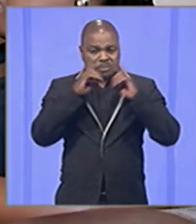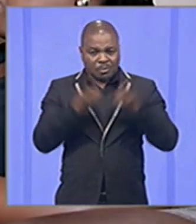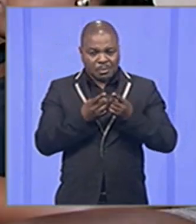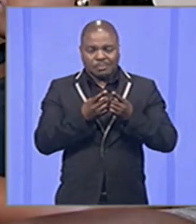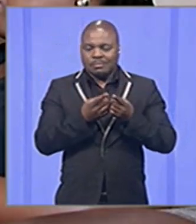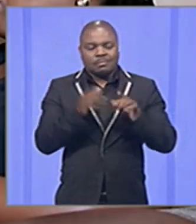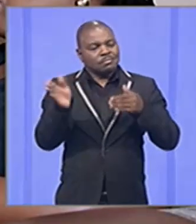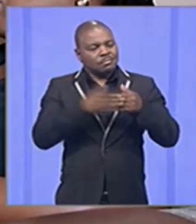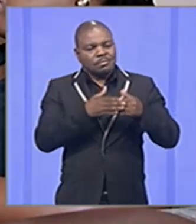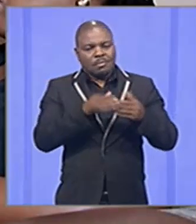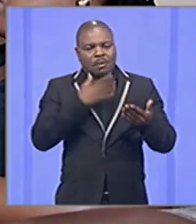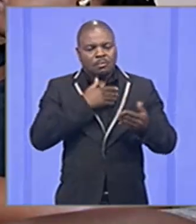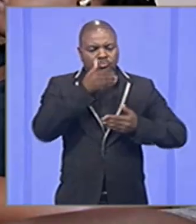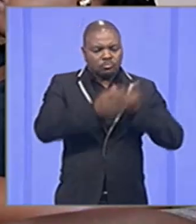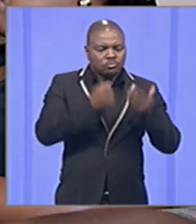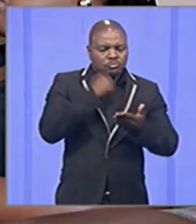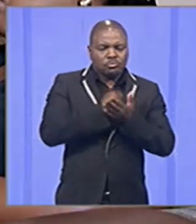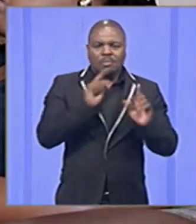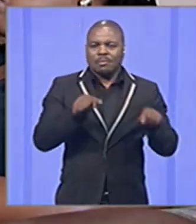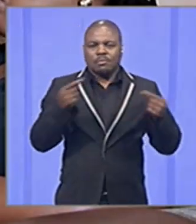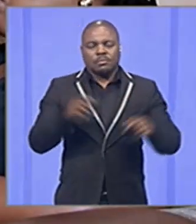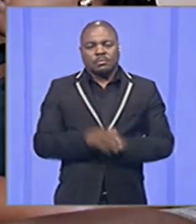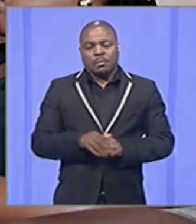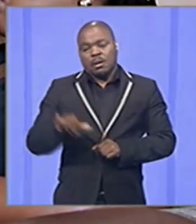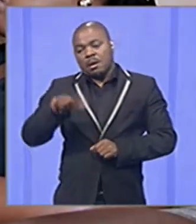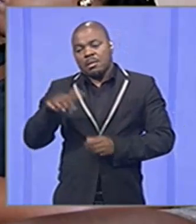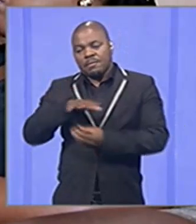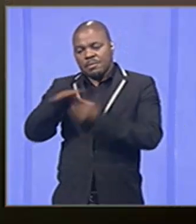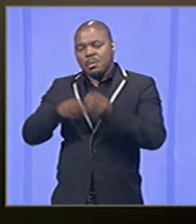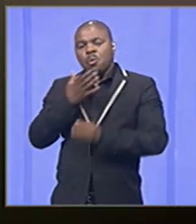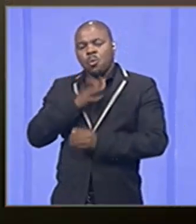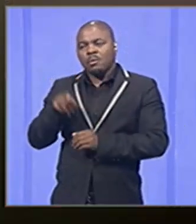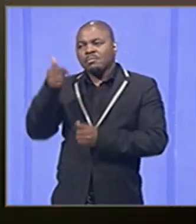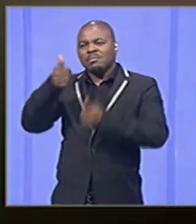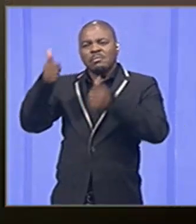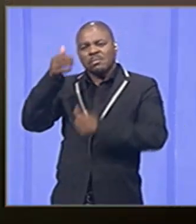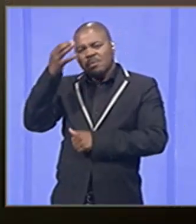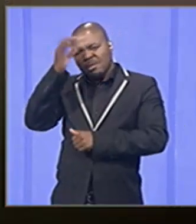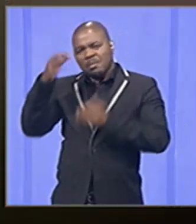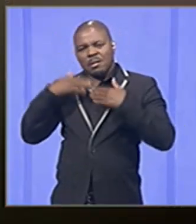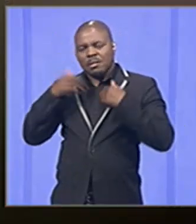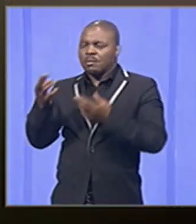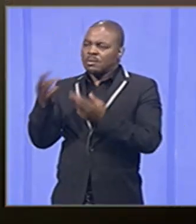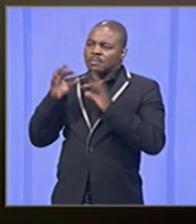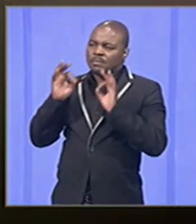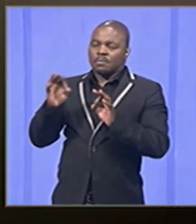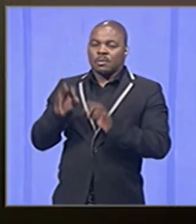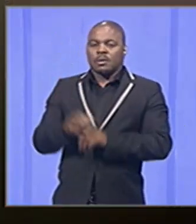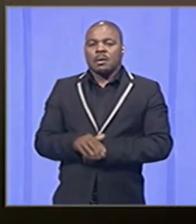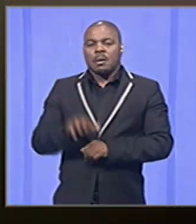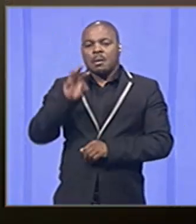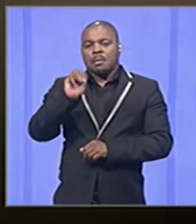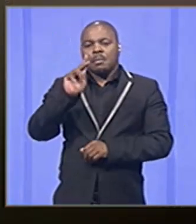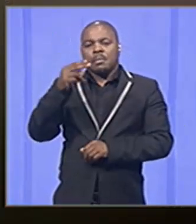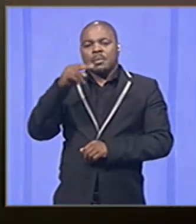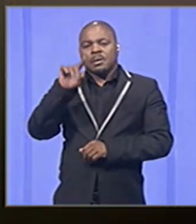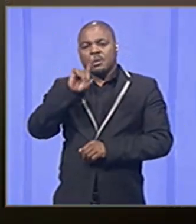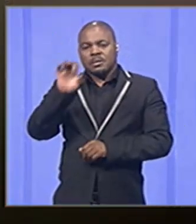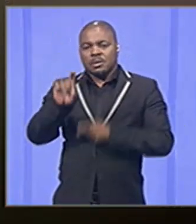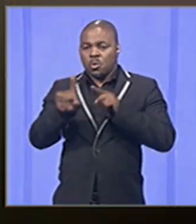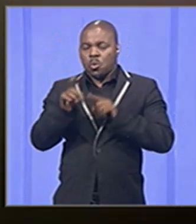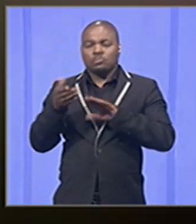arrangements. Go sa le bjalo lapa le lengwe le nyaka dikarabo go tšwa go bahlankedi ba maphelo. Daliso Mkhize o hlokofetše